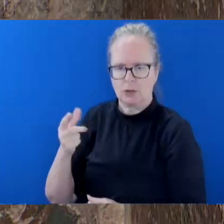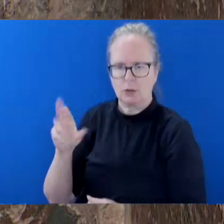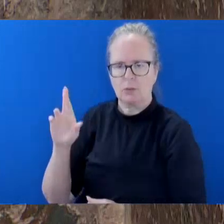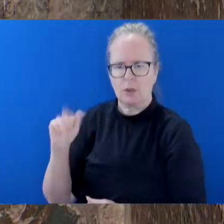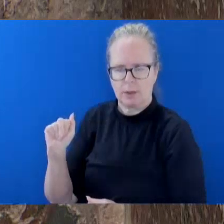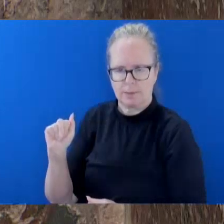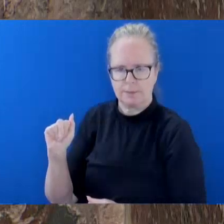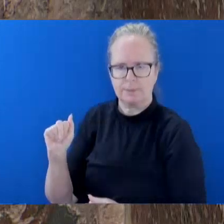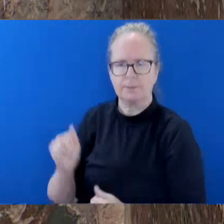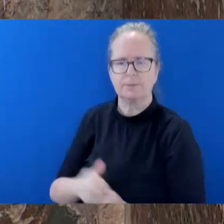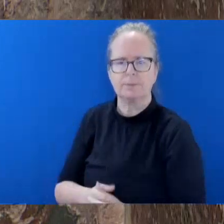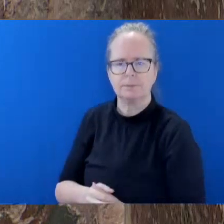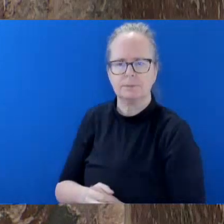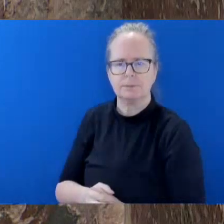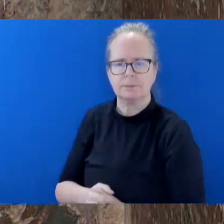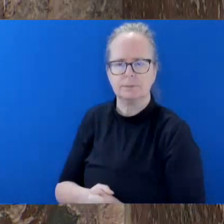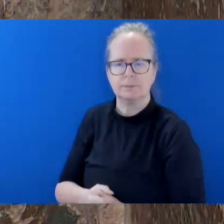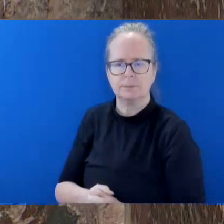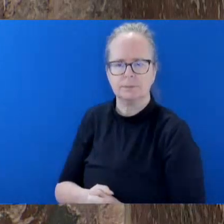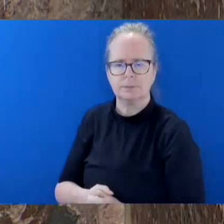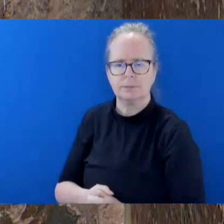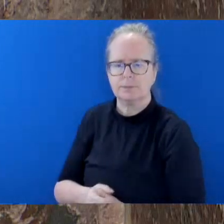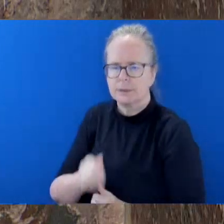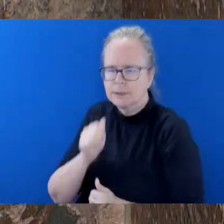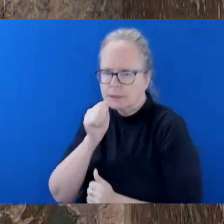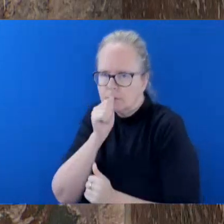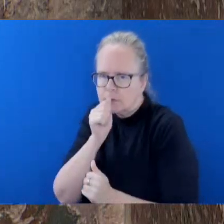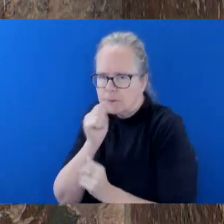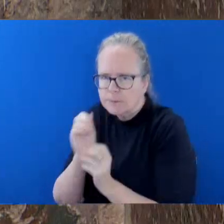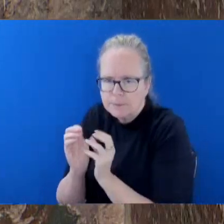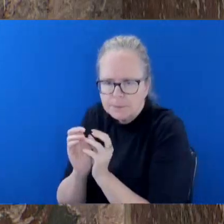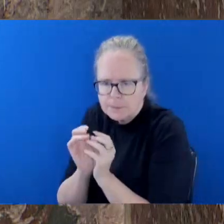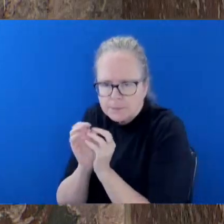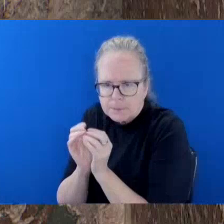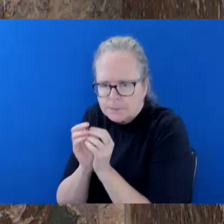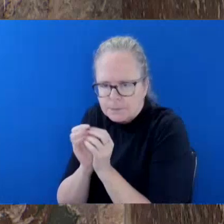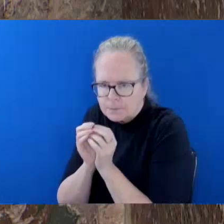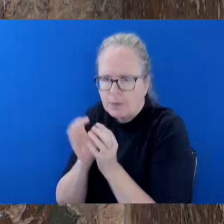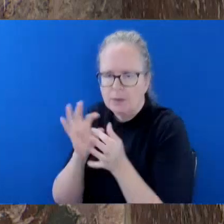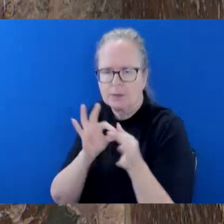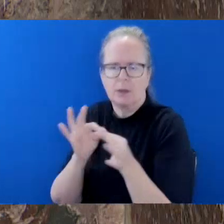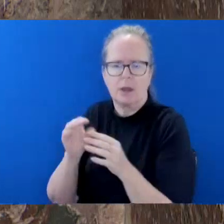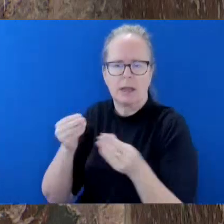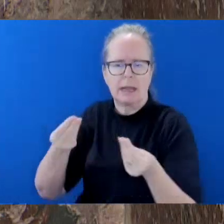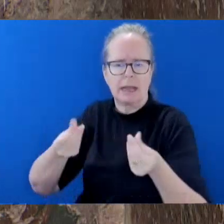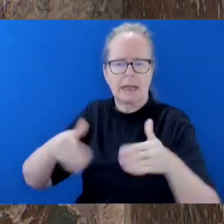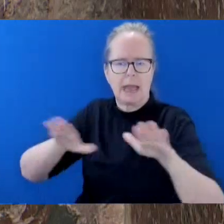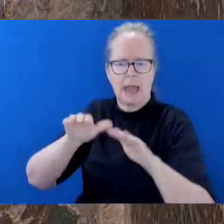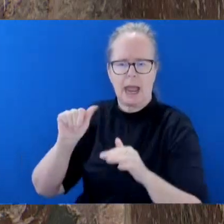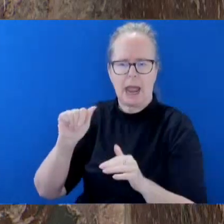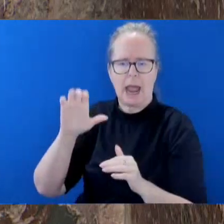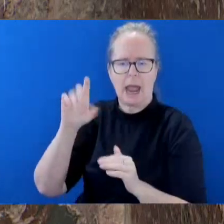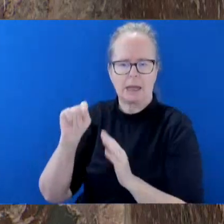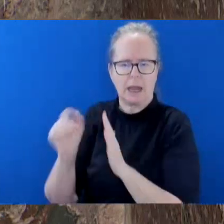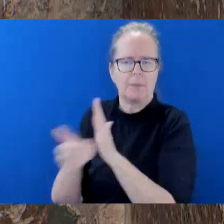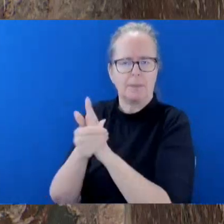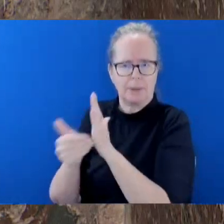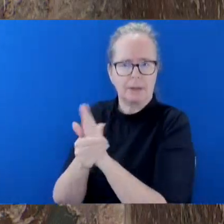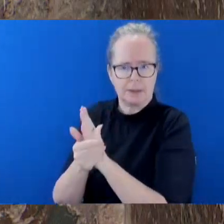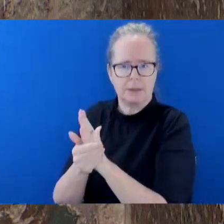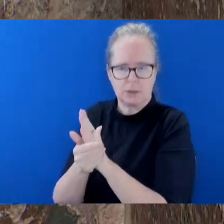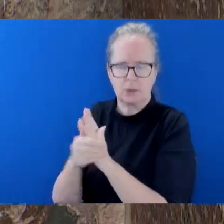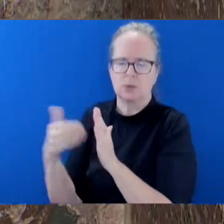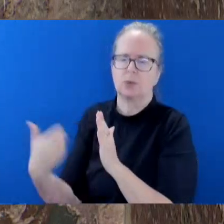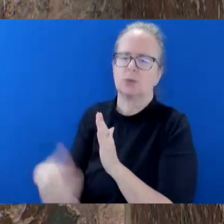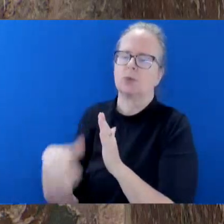has fueled division and a crisis of trust. First, they launched the so-called consultation without any